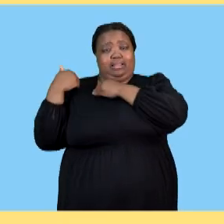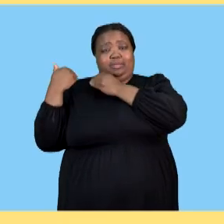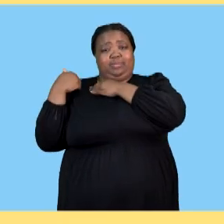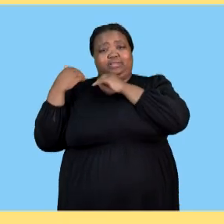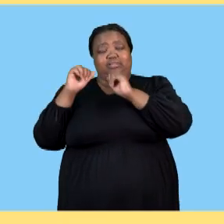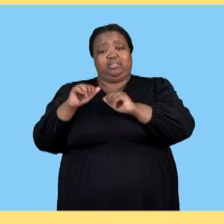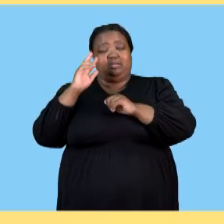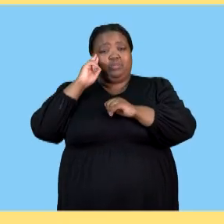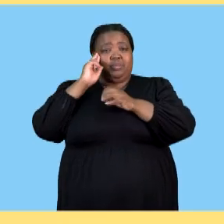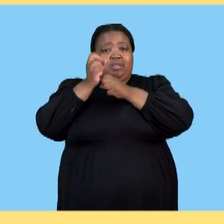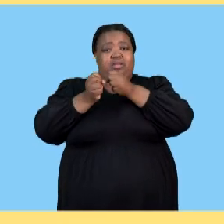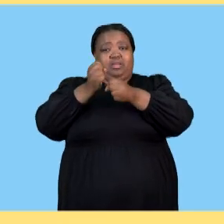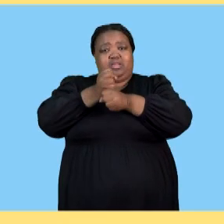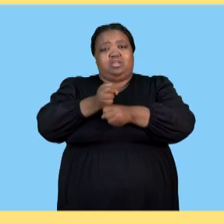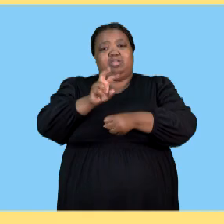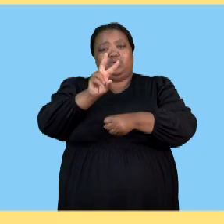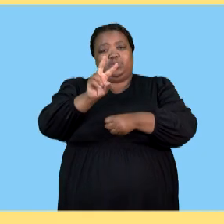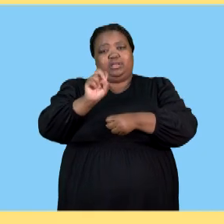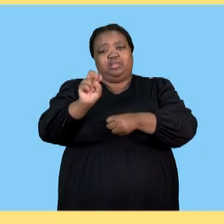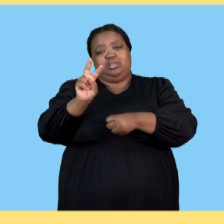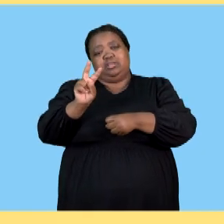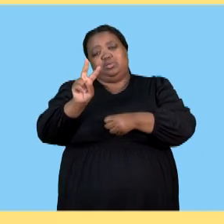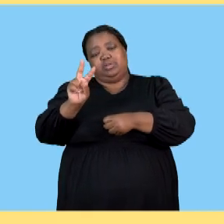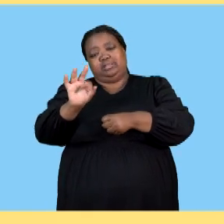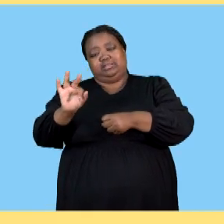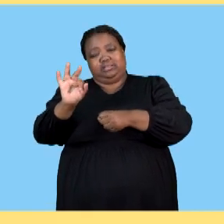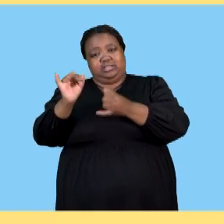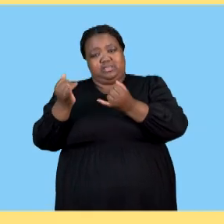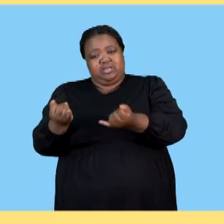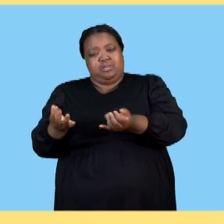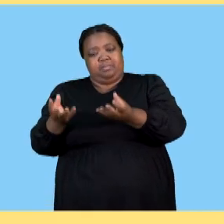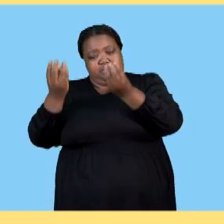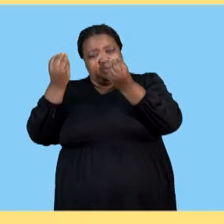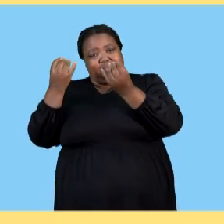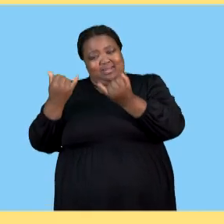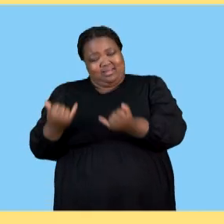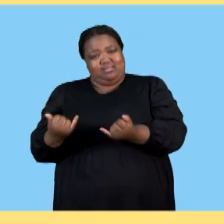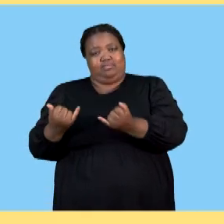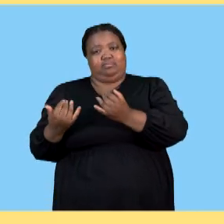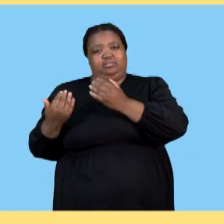liabilities. Remember, we're in the year 2023. So I'll get my current liabilities. I'll come here.